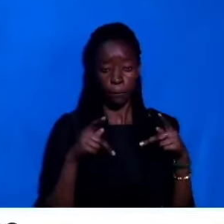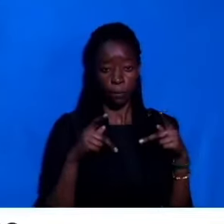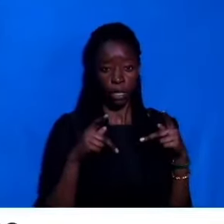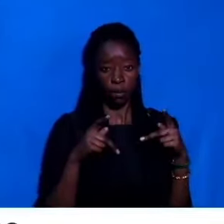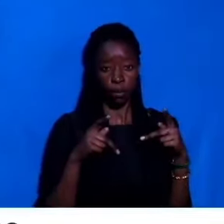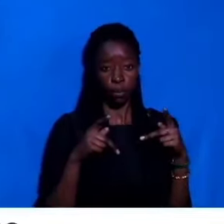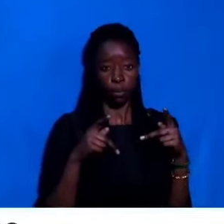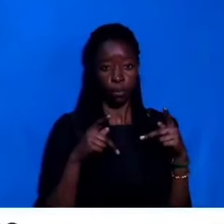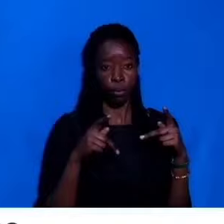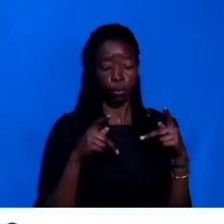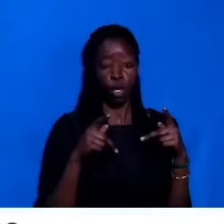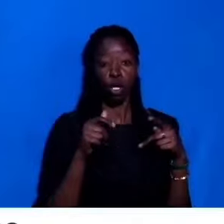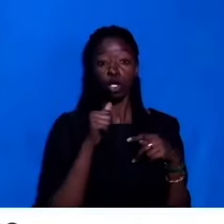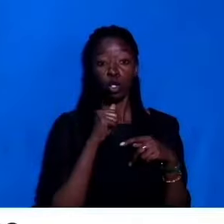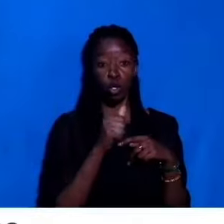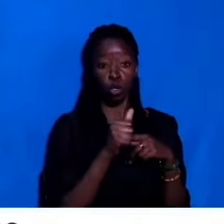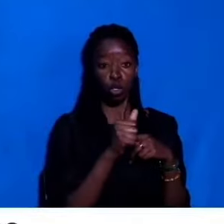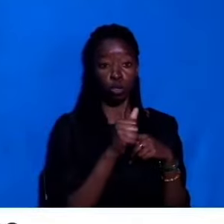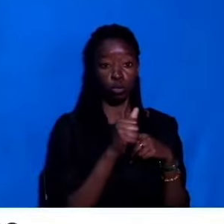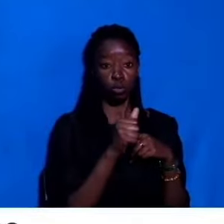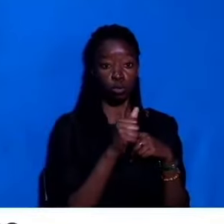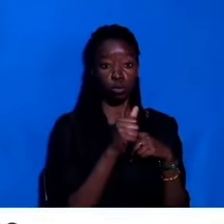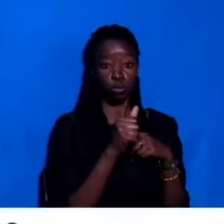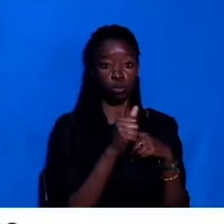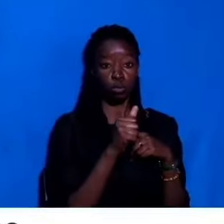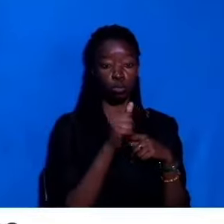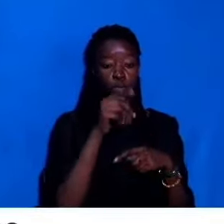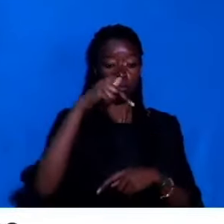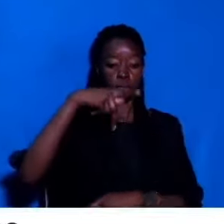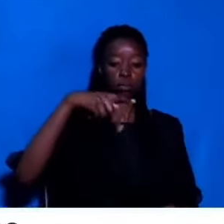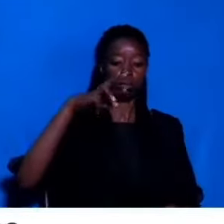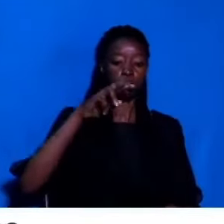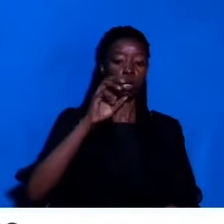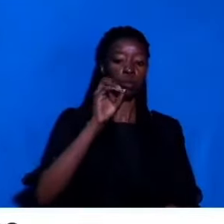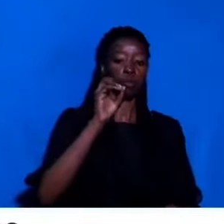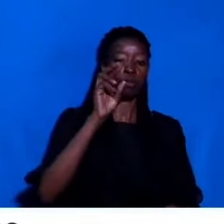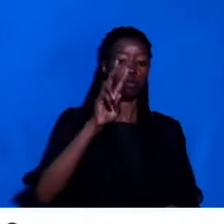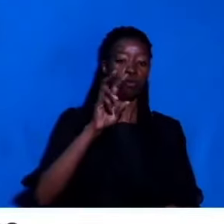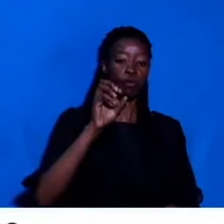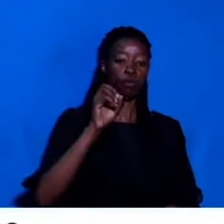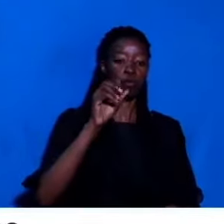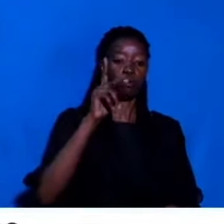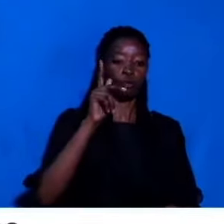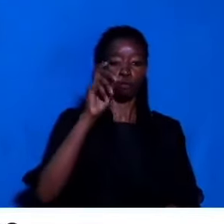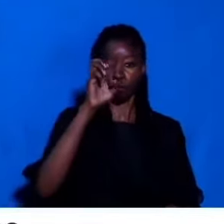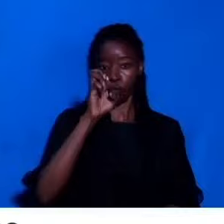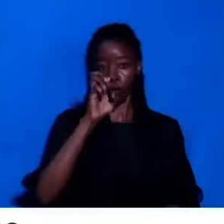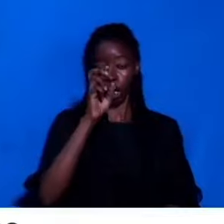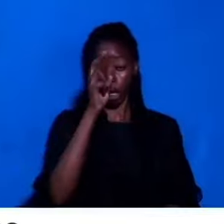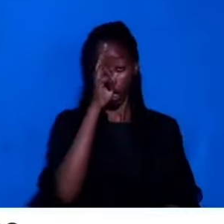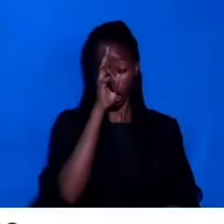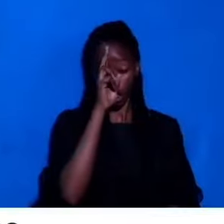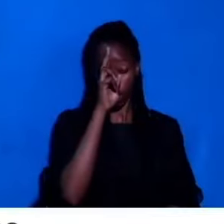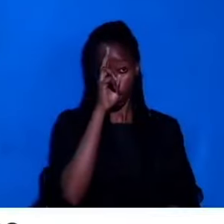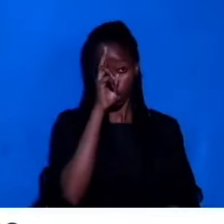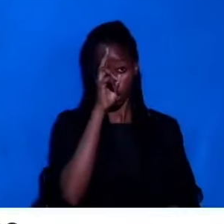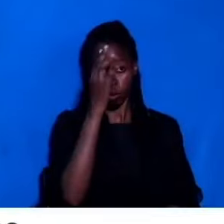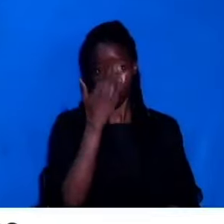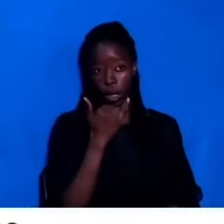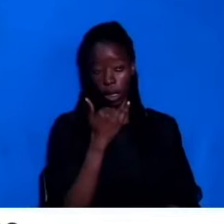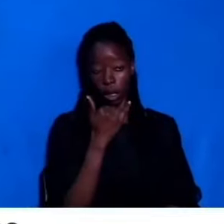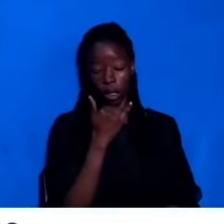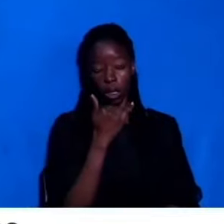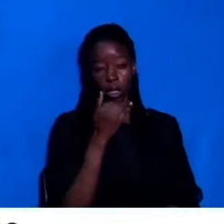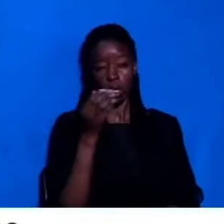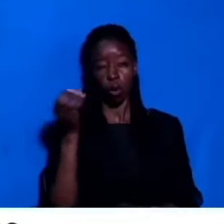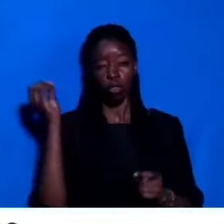provoking the police officers because they were robbing tear gas canisters in this compound. And this